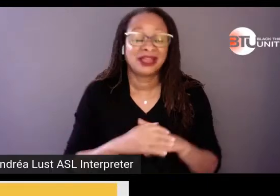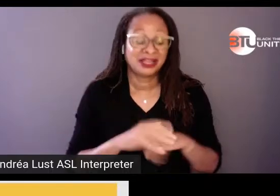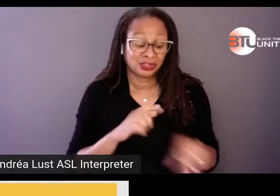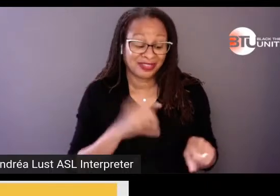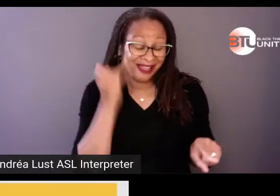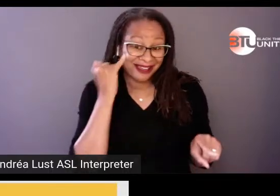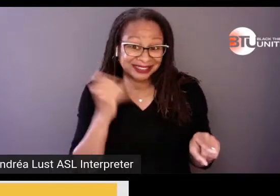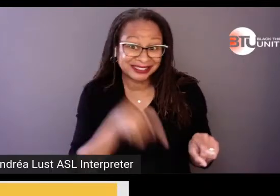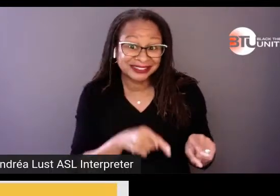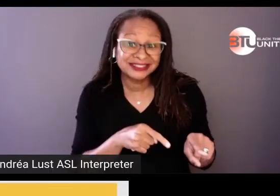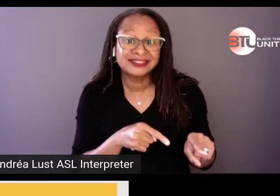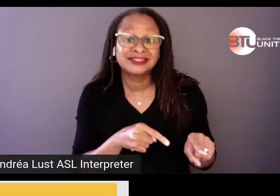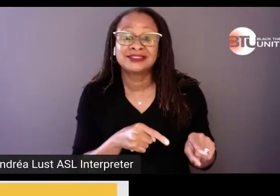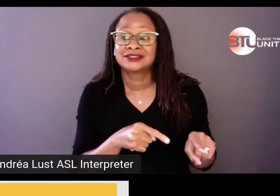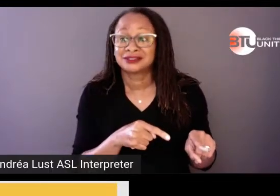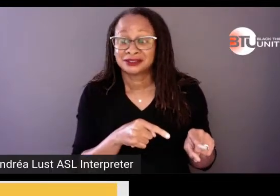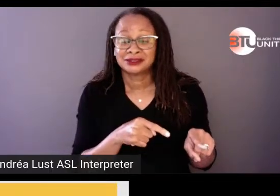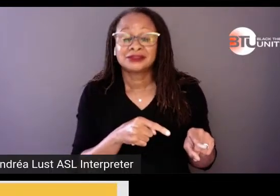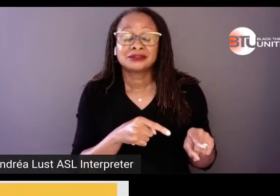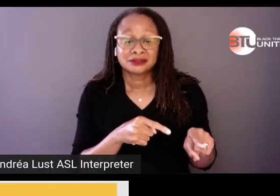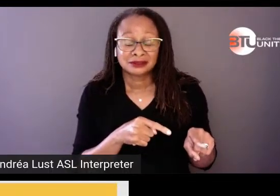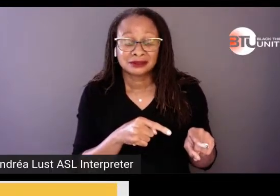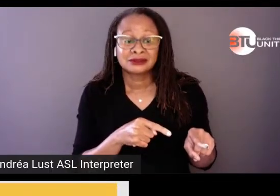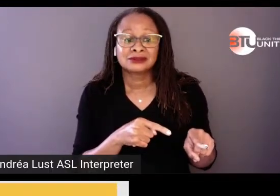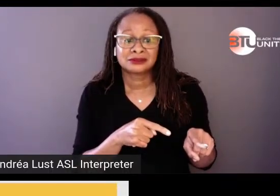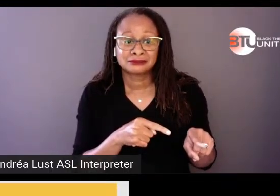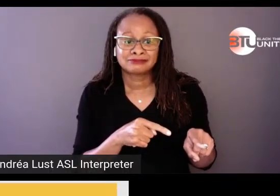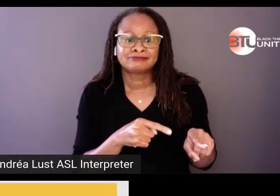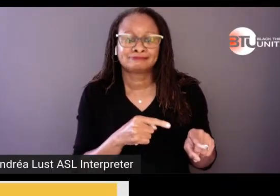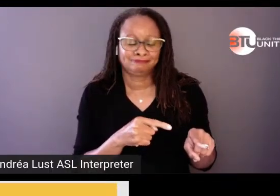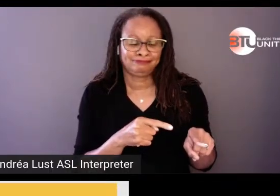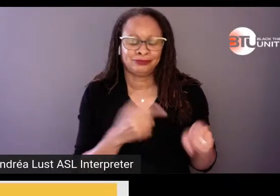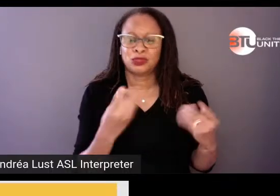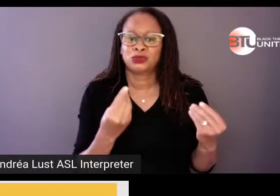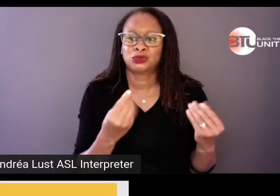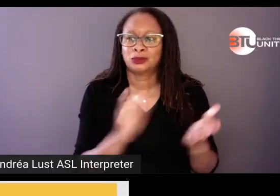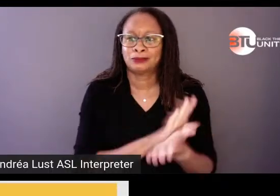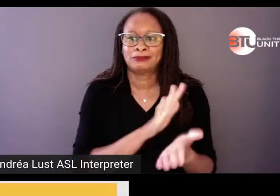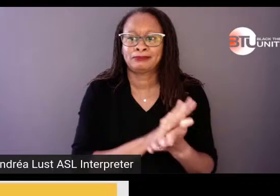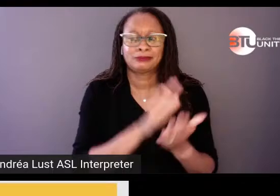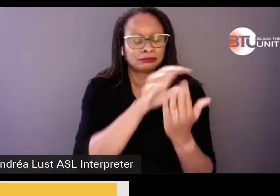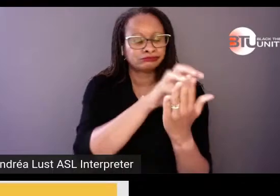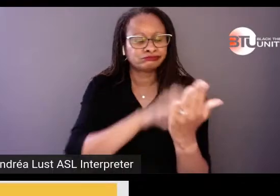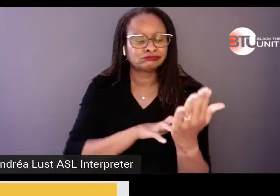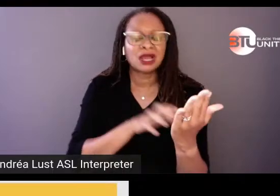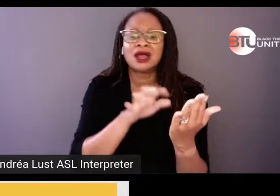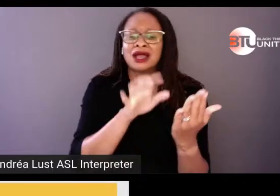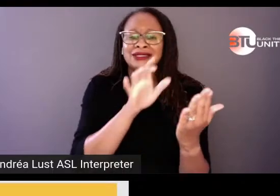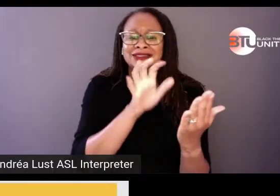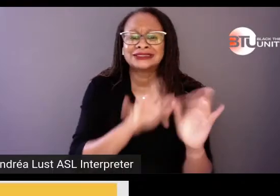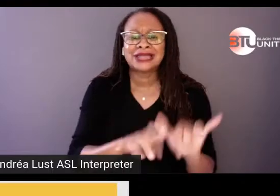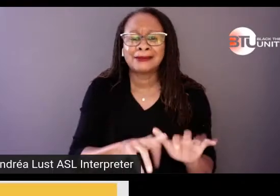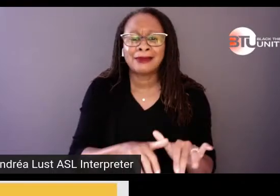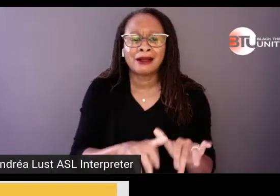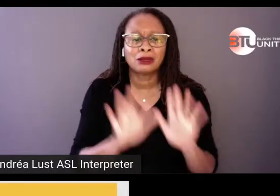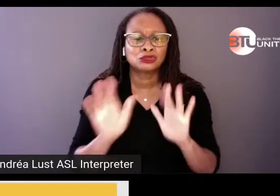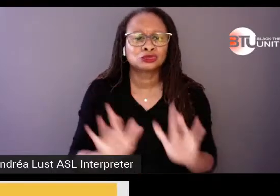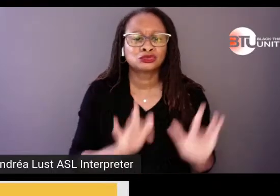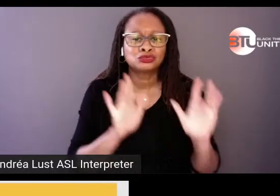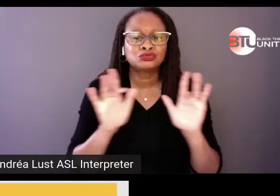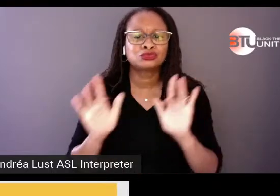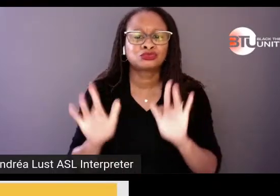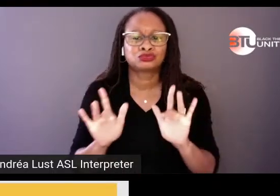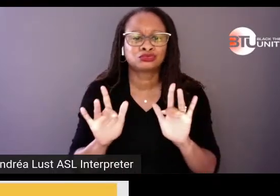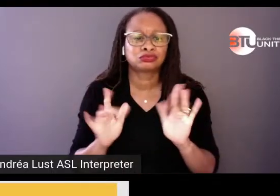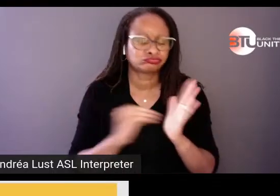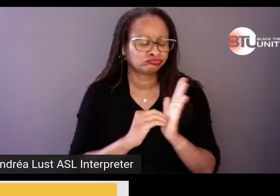idea and you type out that story on your computer. You write